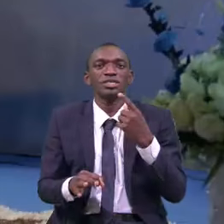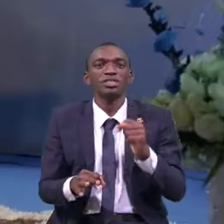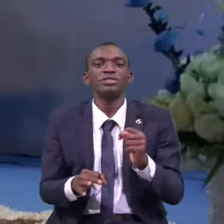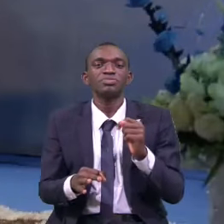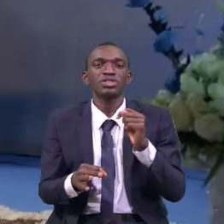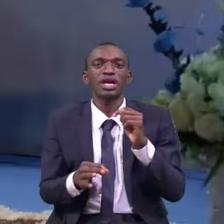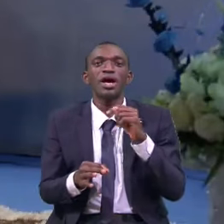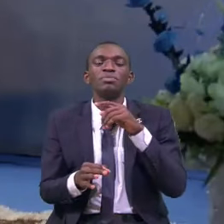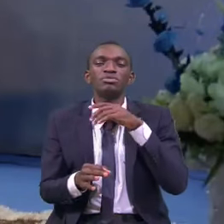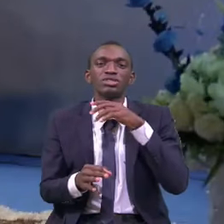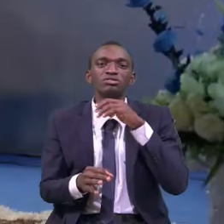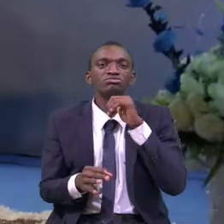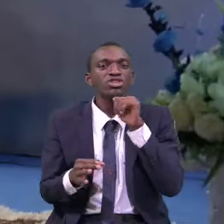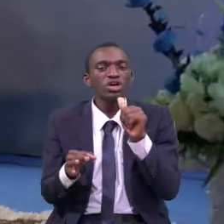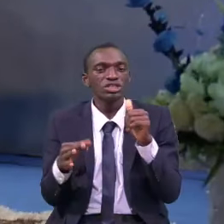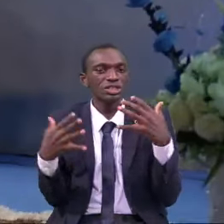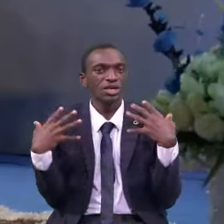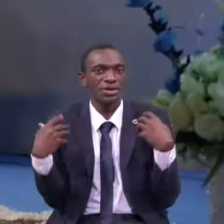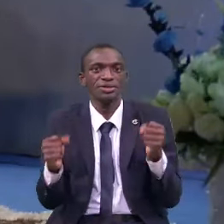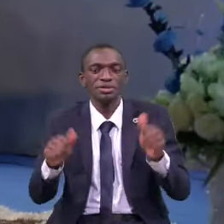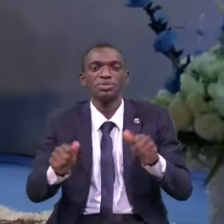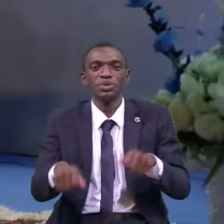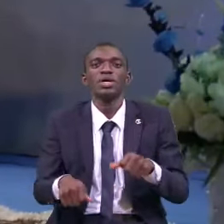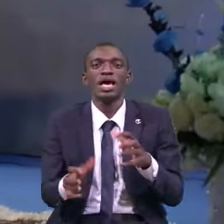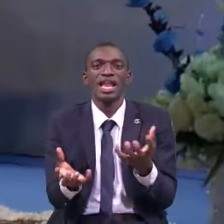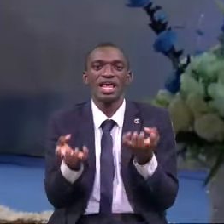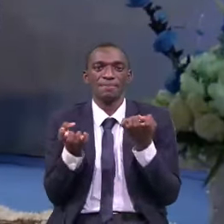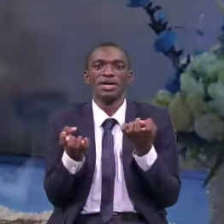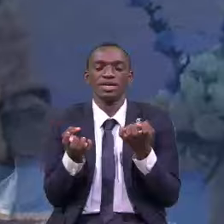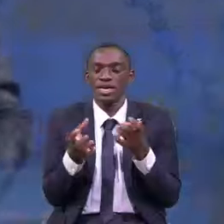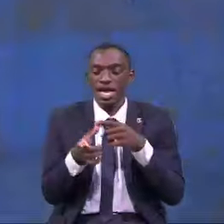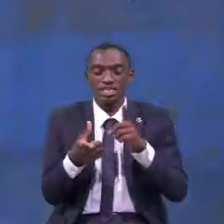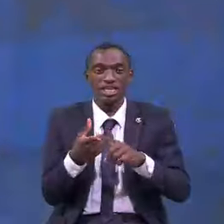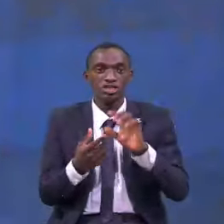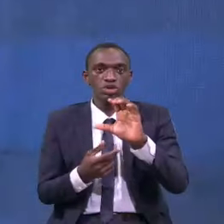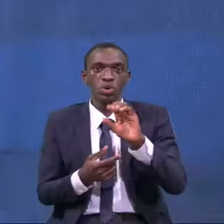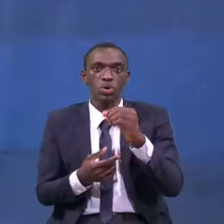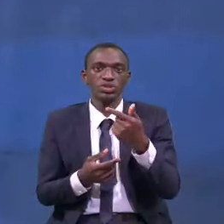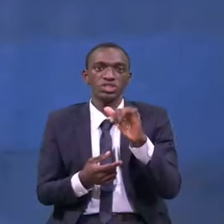And then there were cogitations, that means the thoughts of his mind.